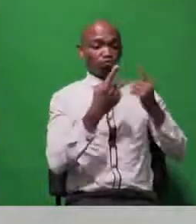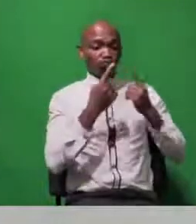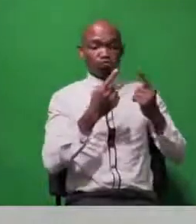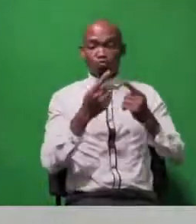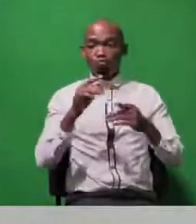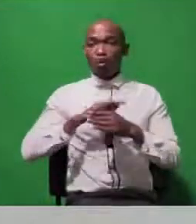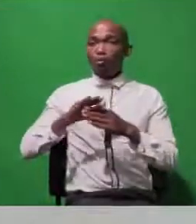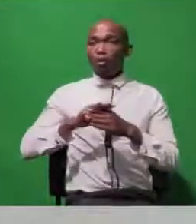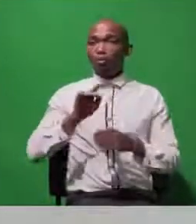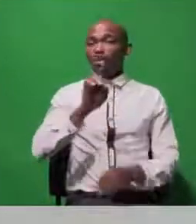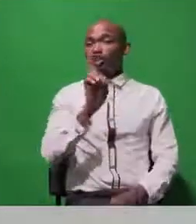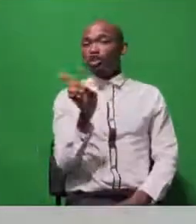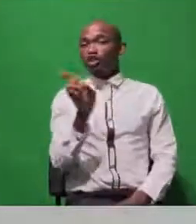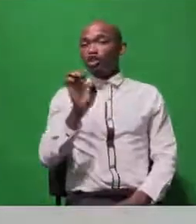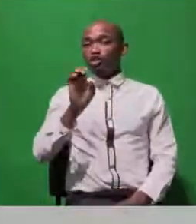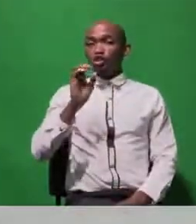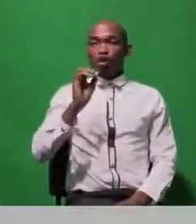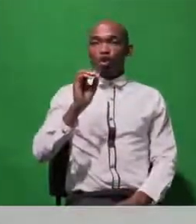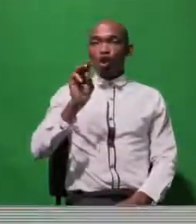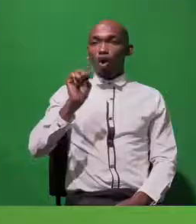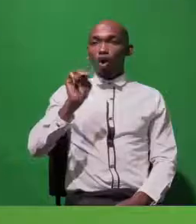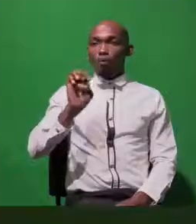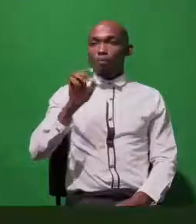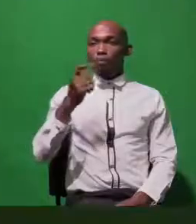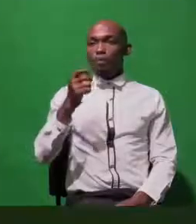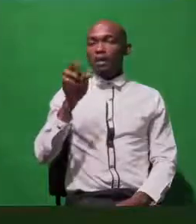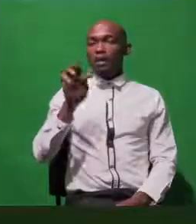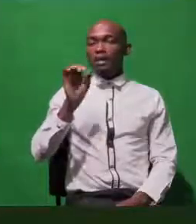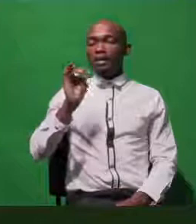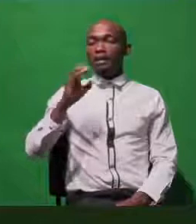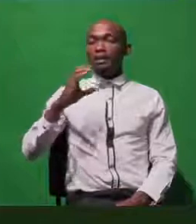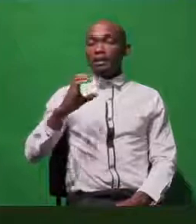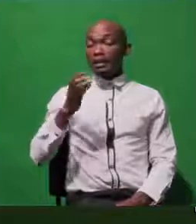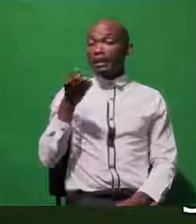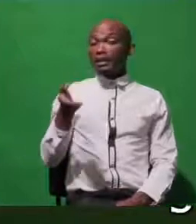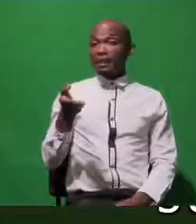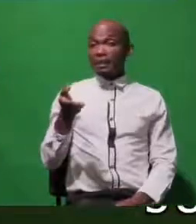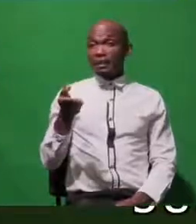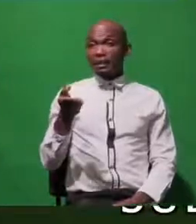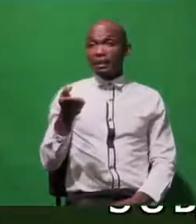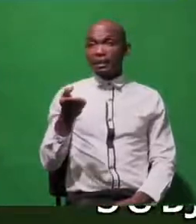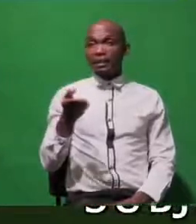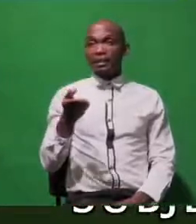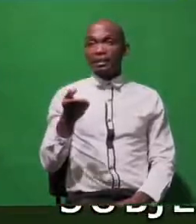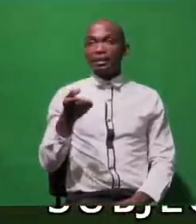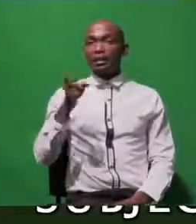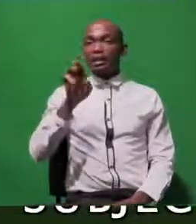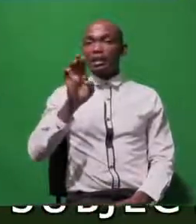but specifically the topic is reflection. Always say